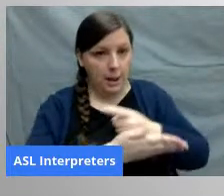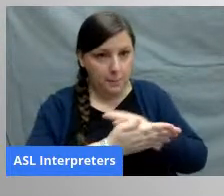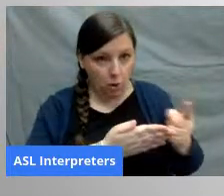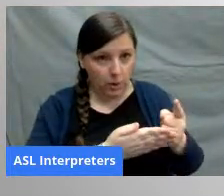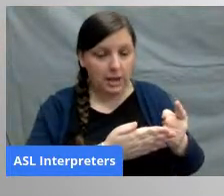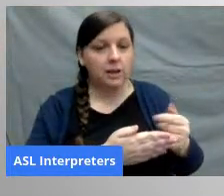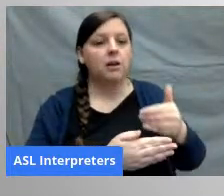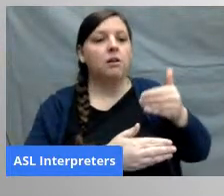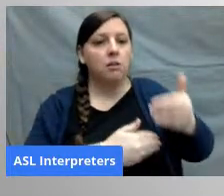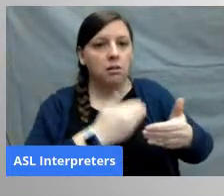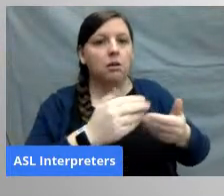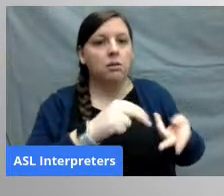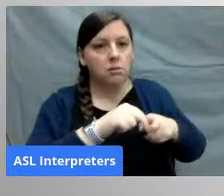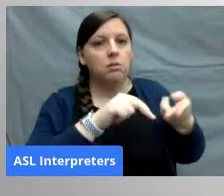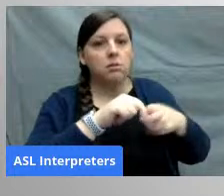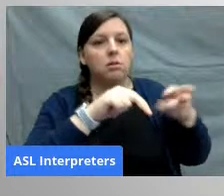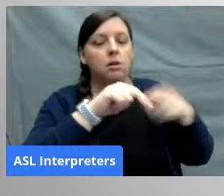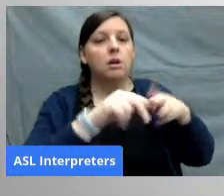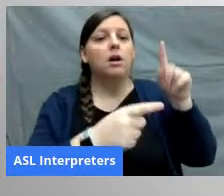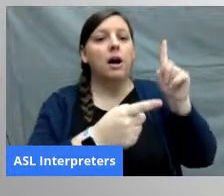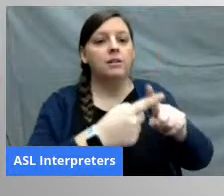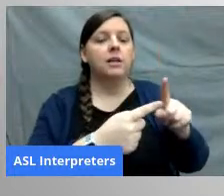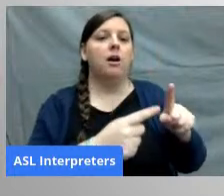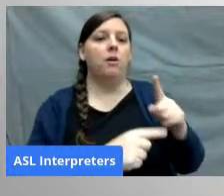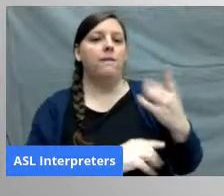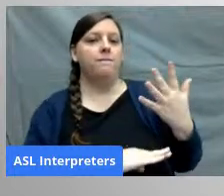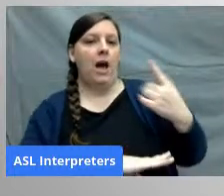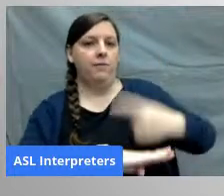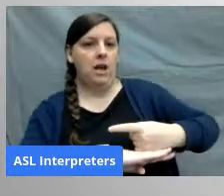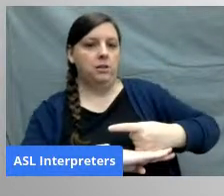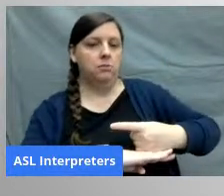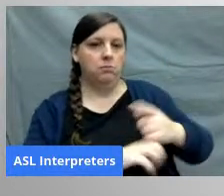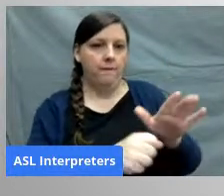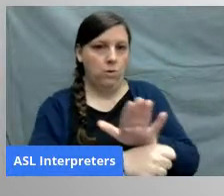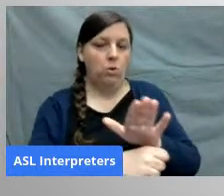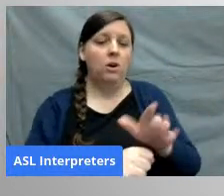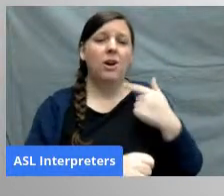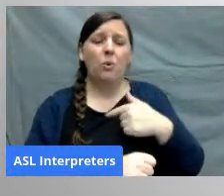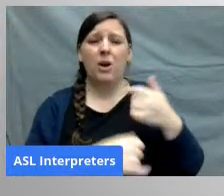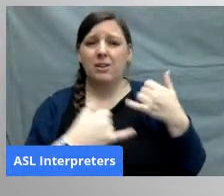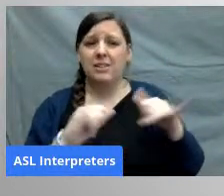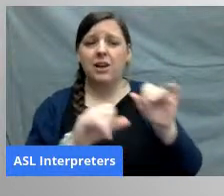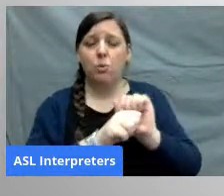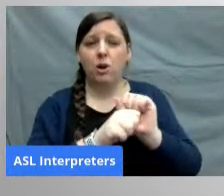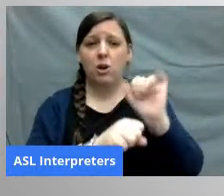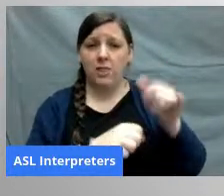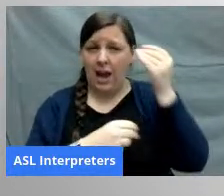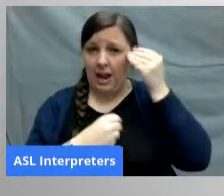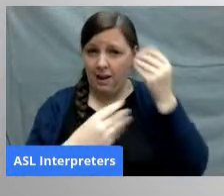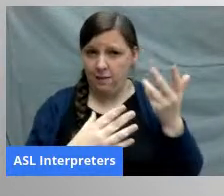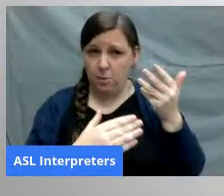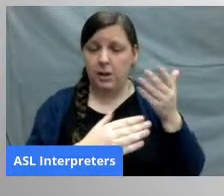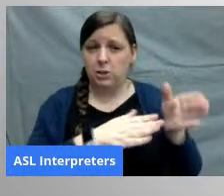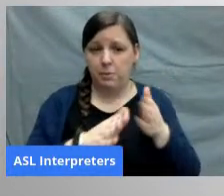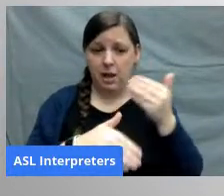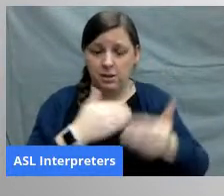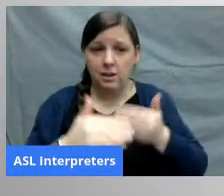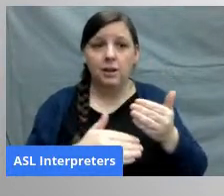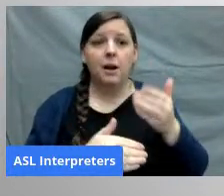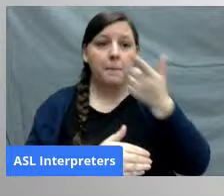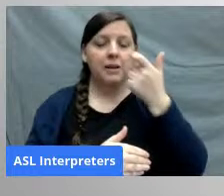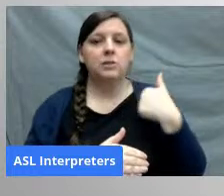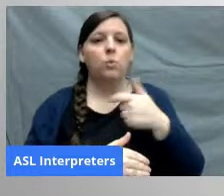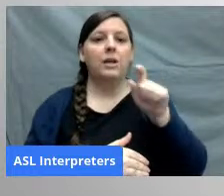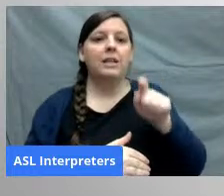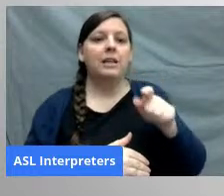still working on that information because we will have to allow our high school students to